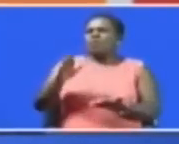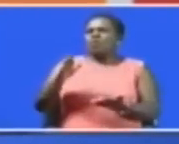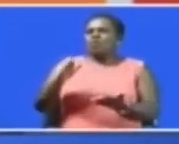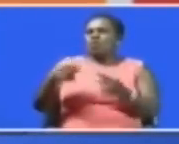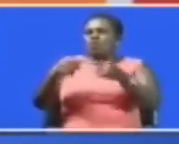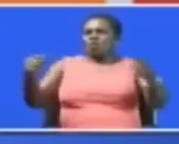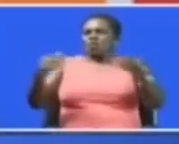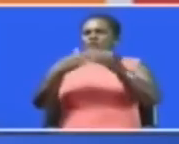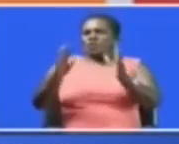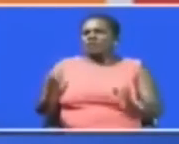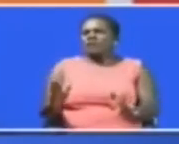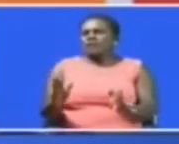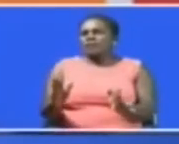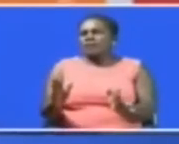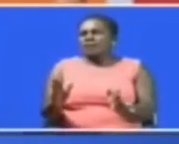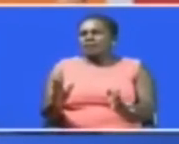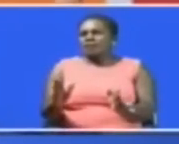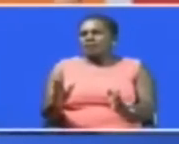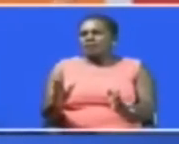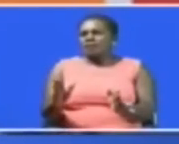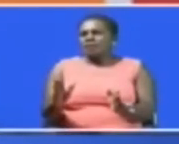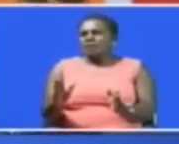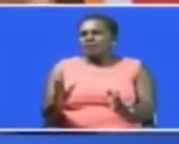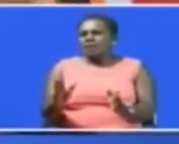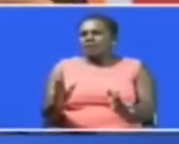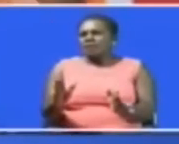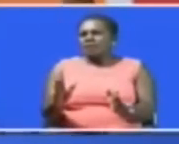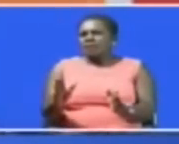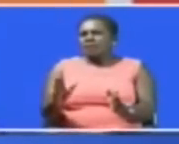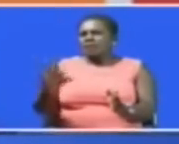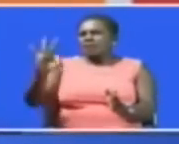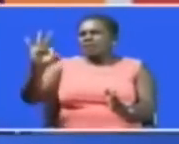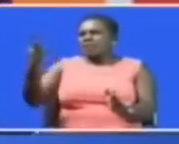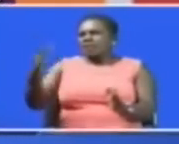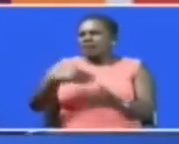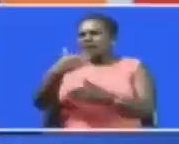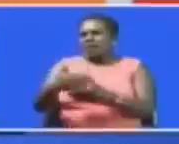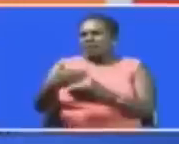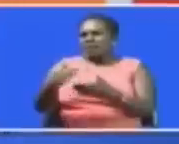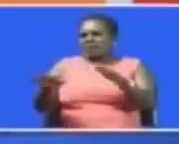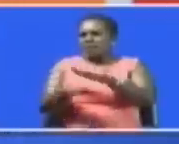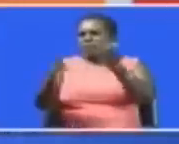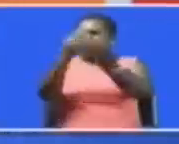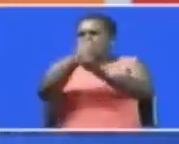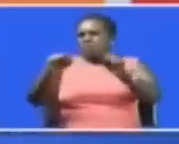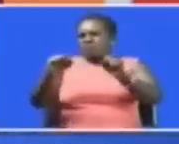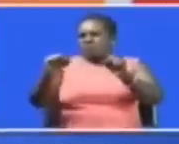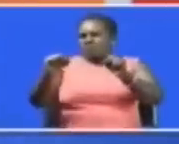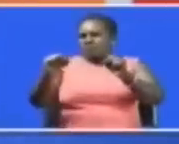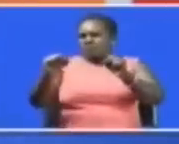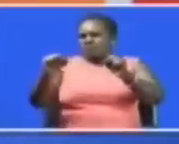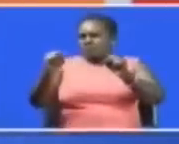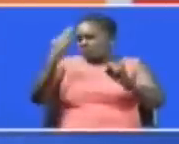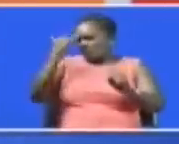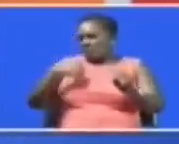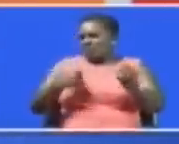that the leader of opposition should rank only third in protocol after the Deputy President. My argument for